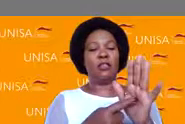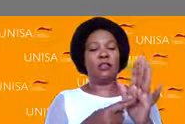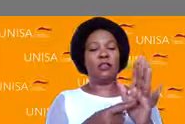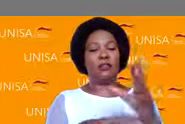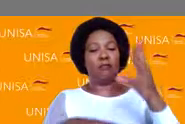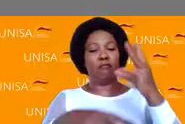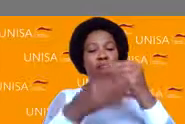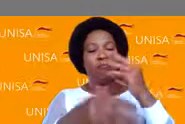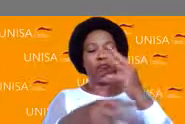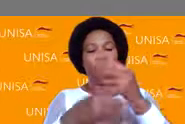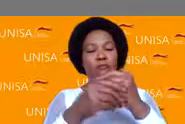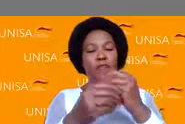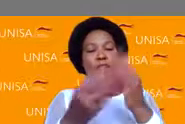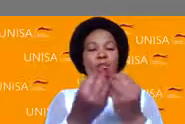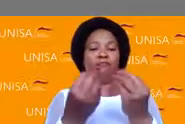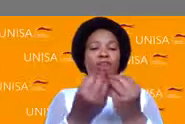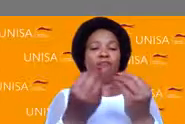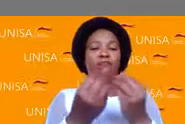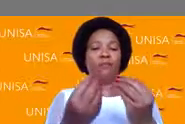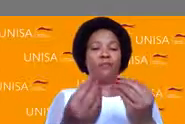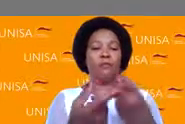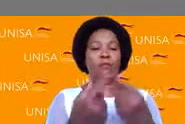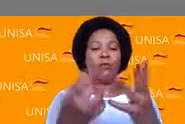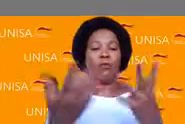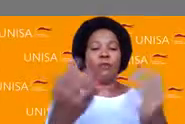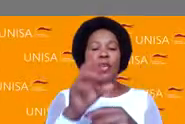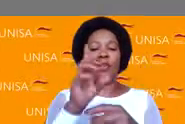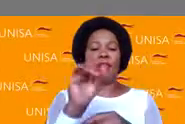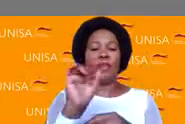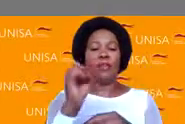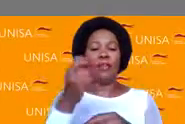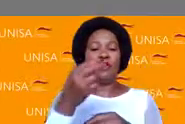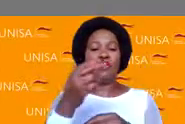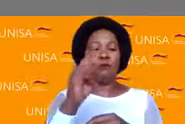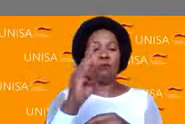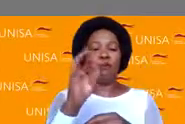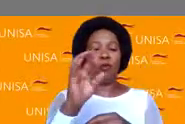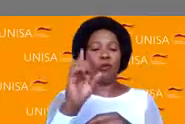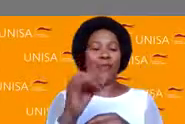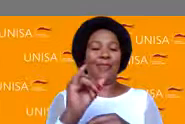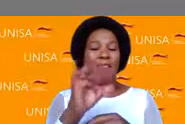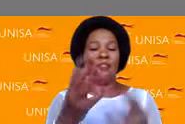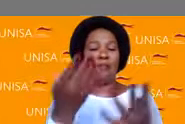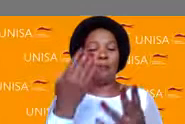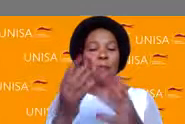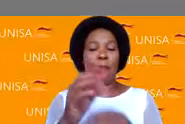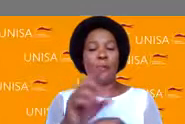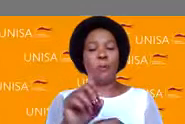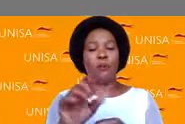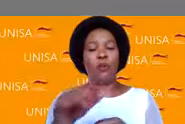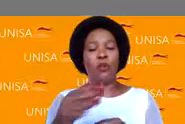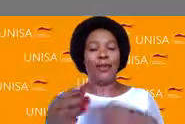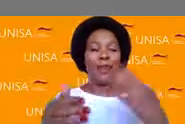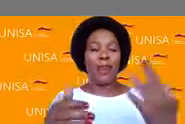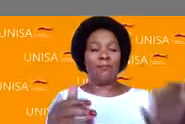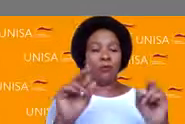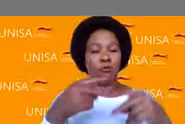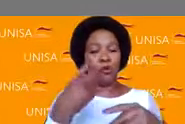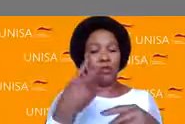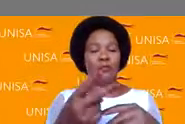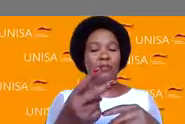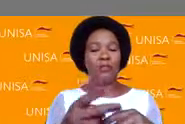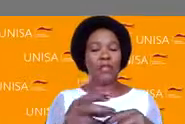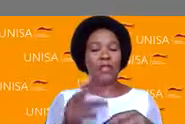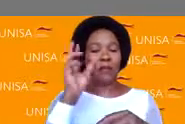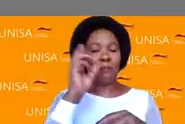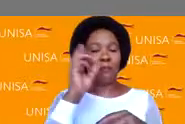features that's accessible from the dashboard. The one is, if the menu on the left doesn't show for you, remember you have to click